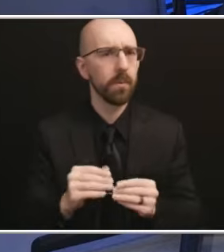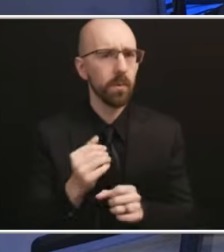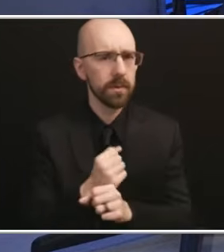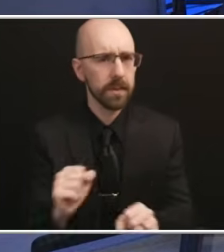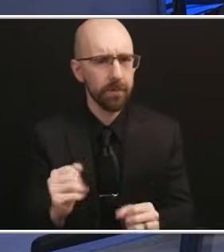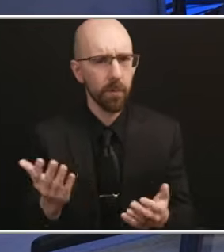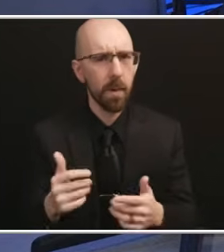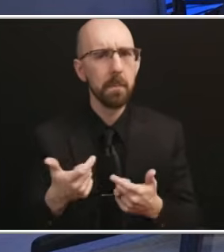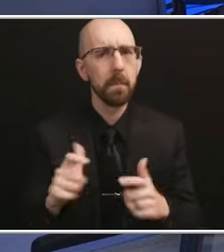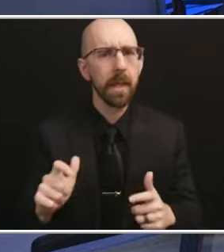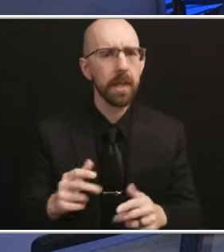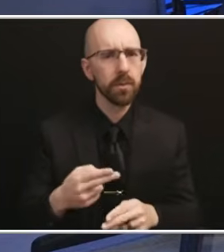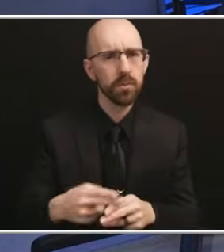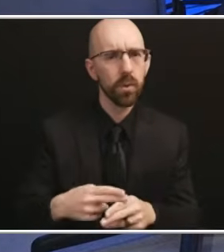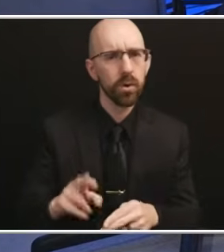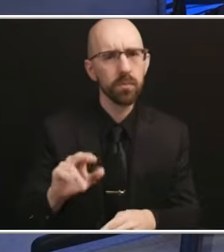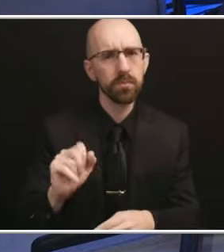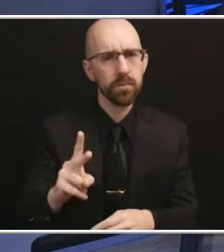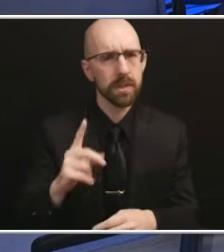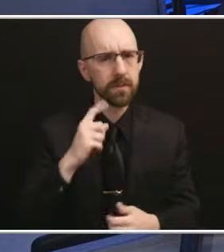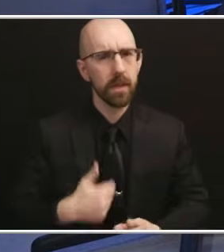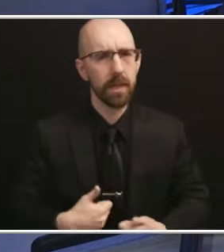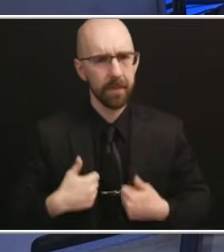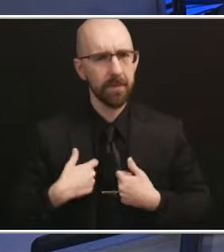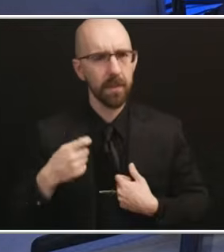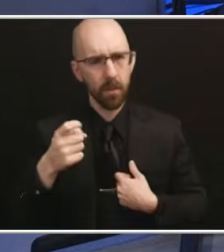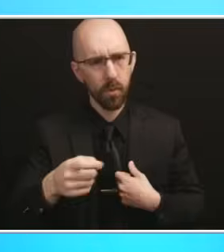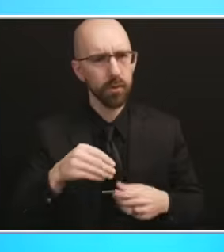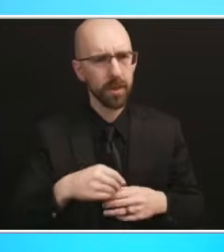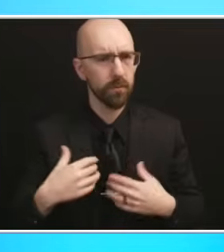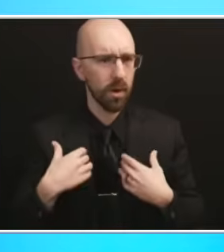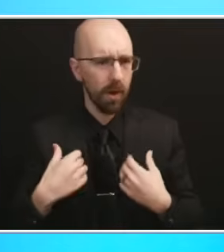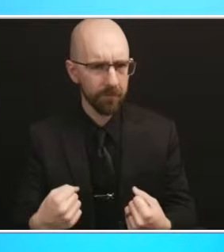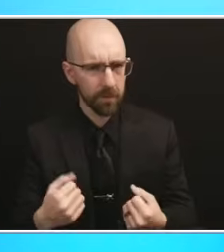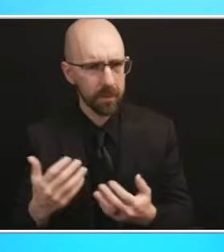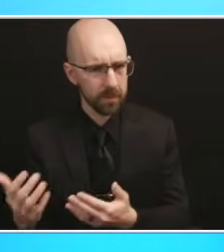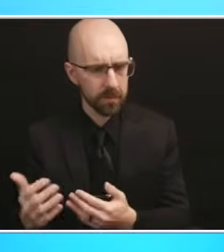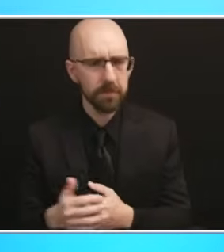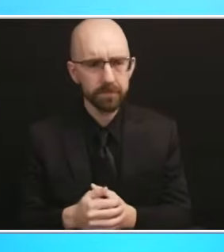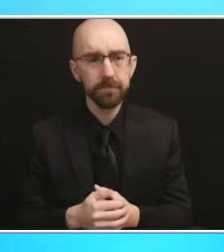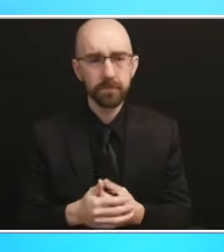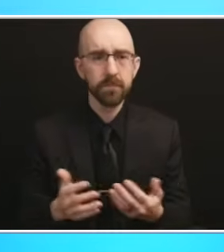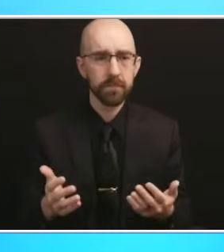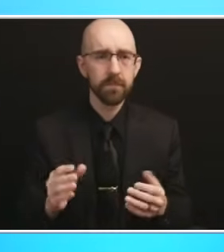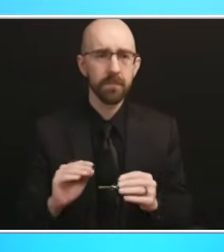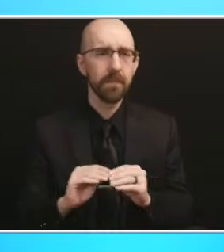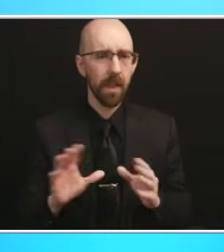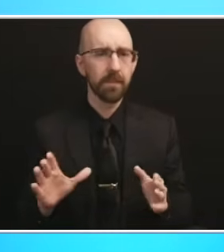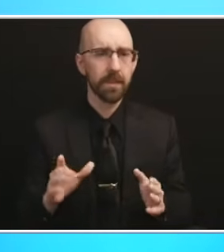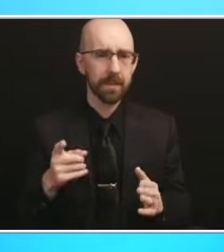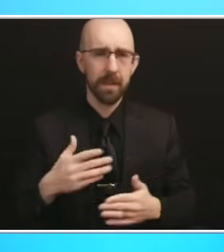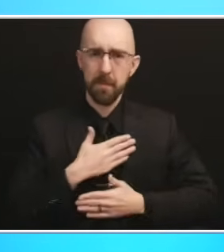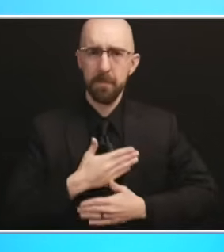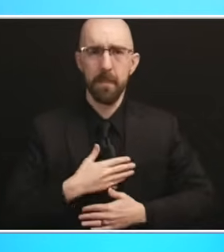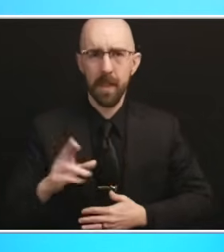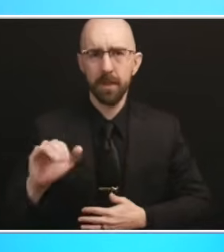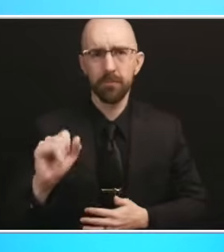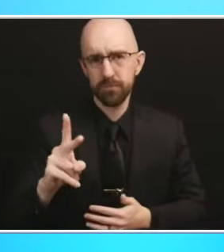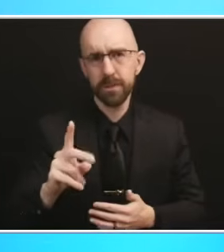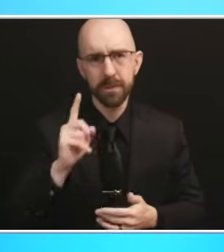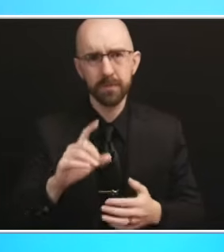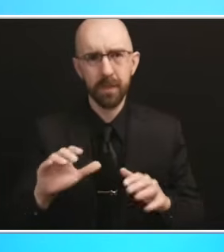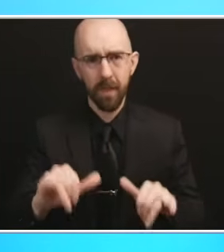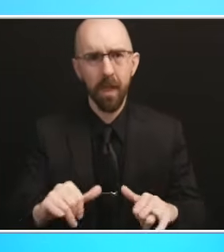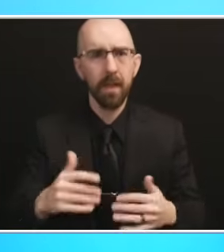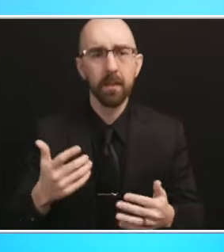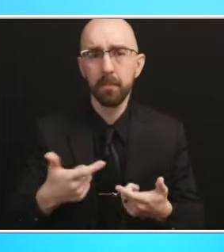biggest short-term risks to living donors that what do they face in recovery? Yeah, they, obviously are putting their body at risk to do this. So one of the big things that can happen